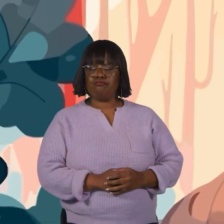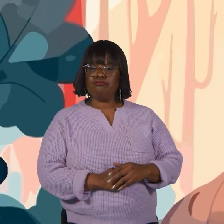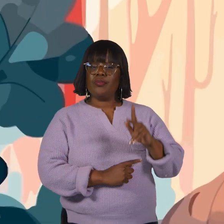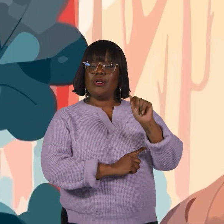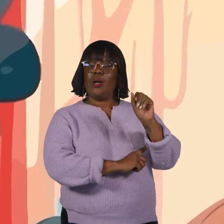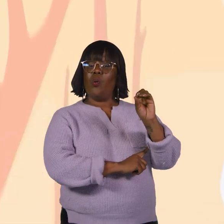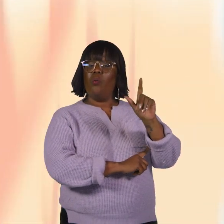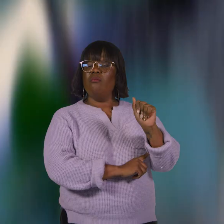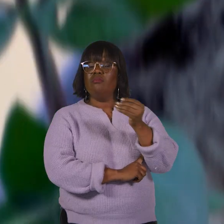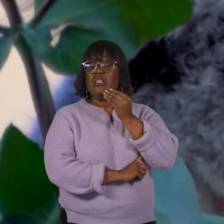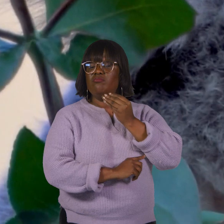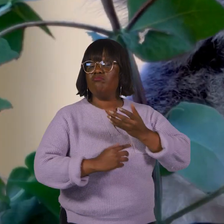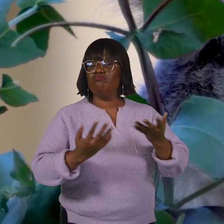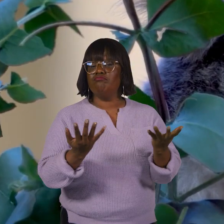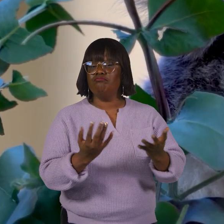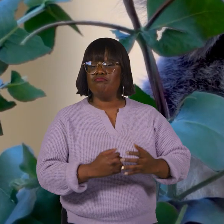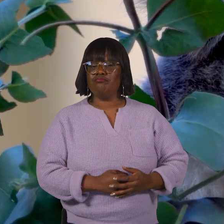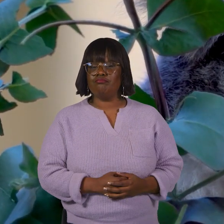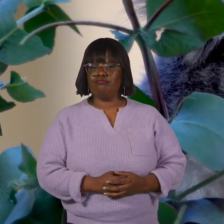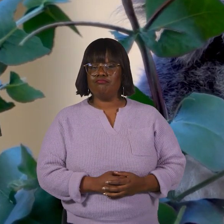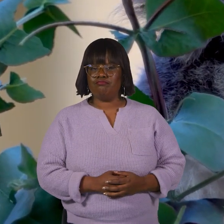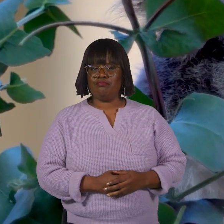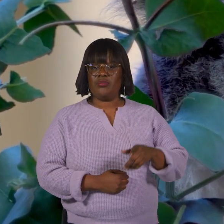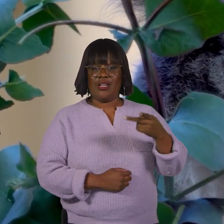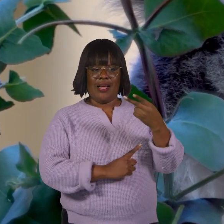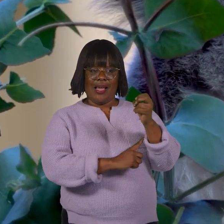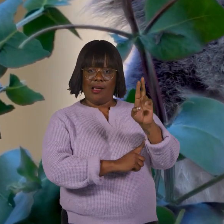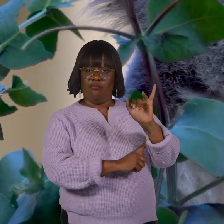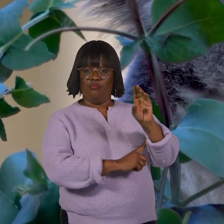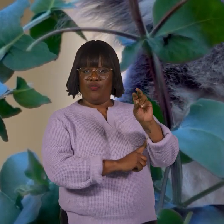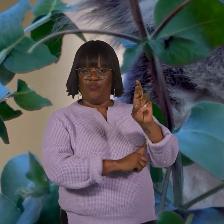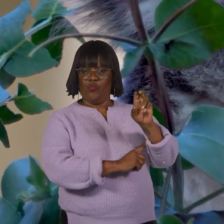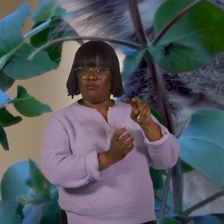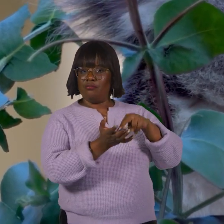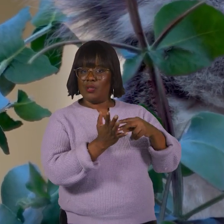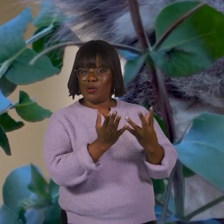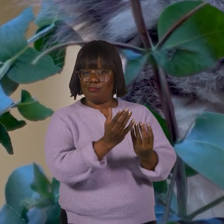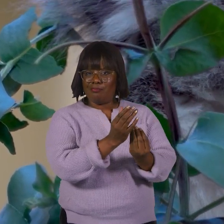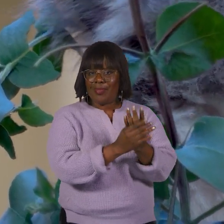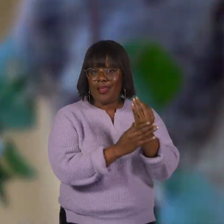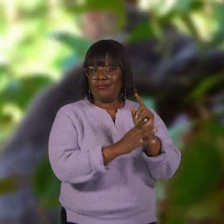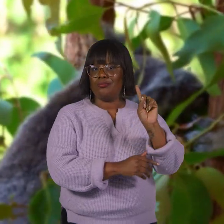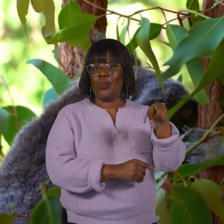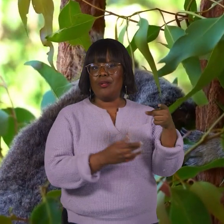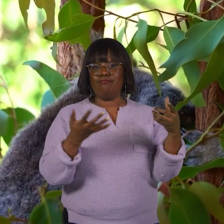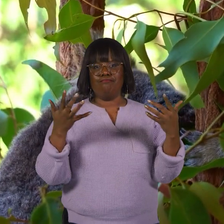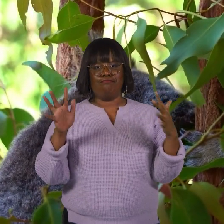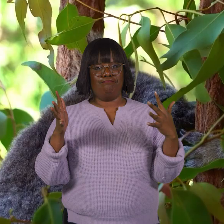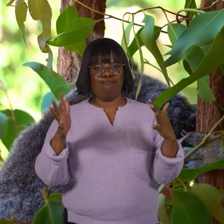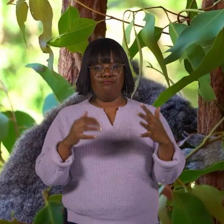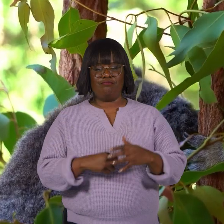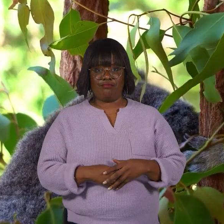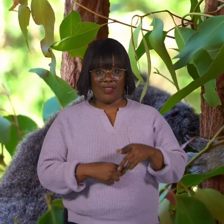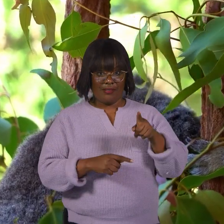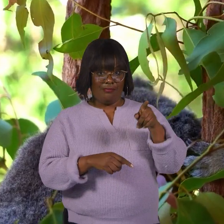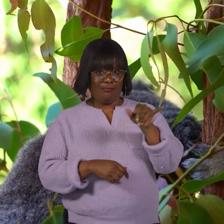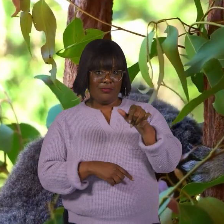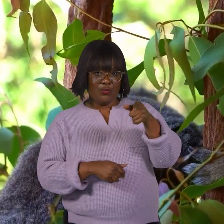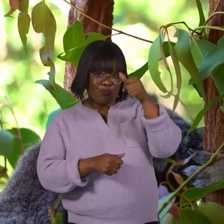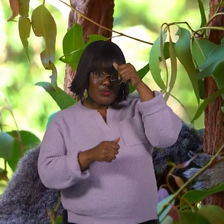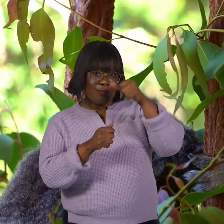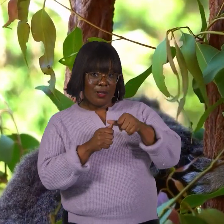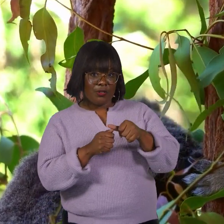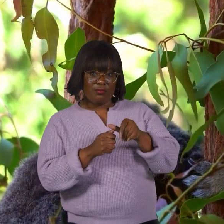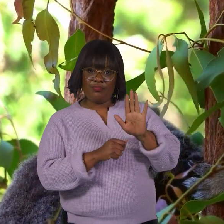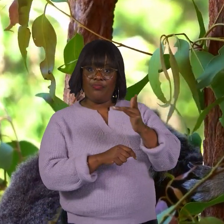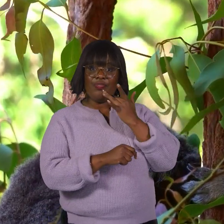eat? Koalas are herbivores, which means they only eat plants. And, as you remember, their